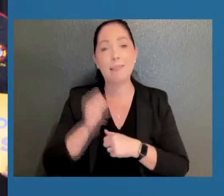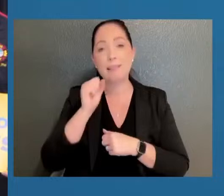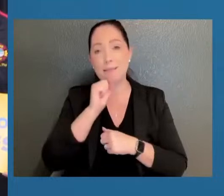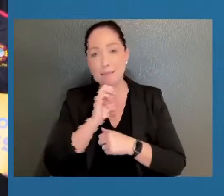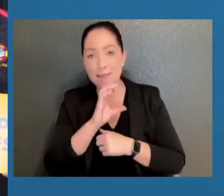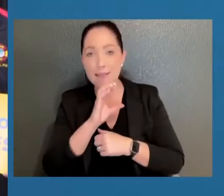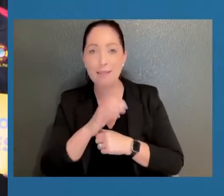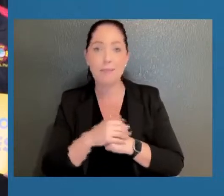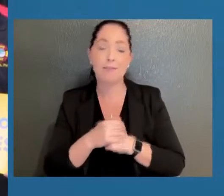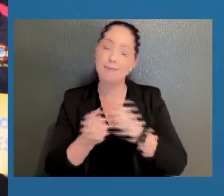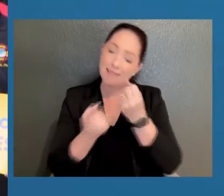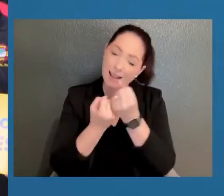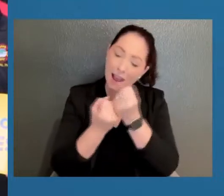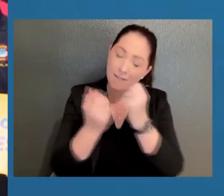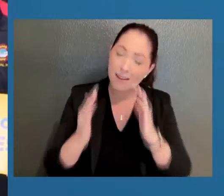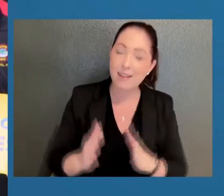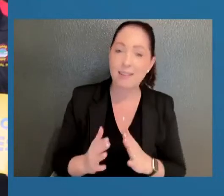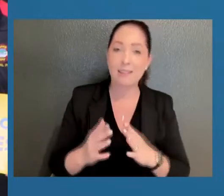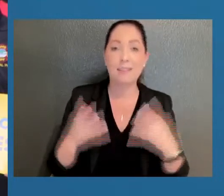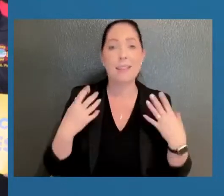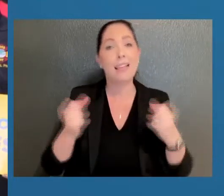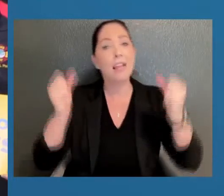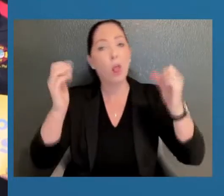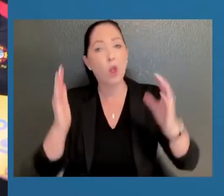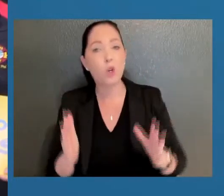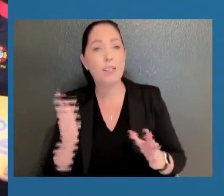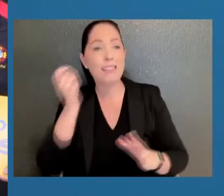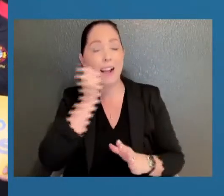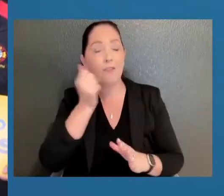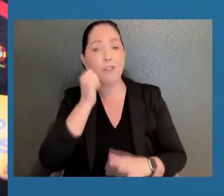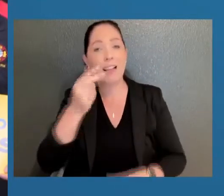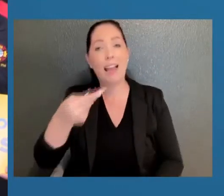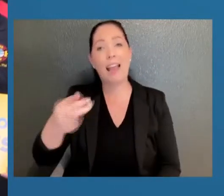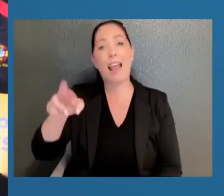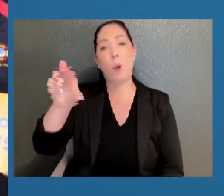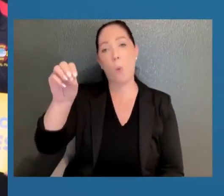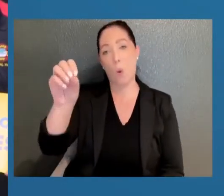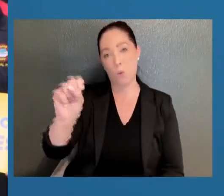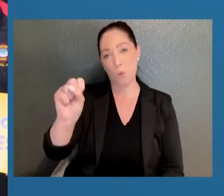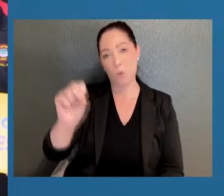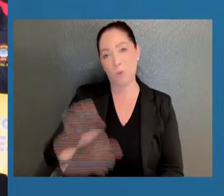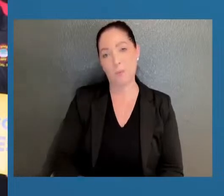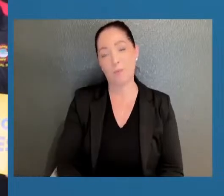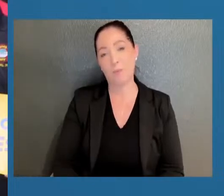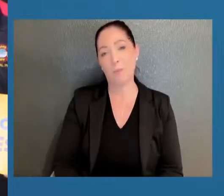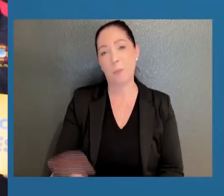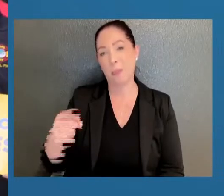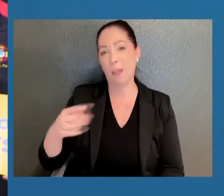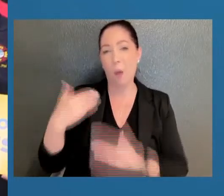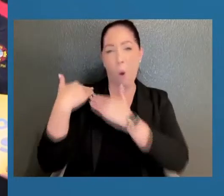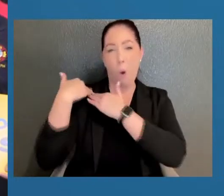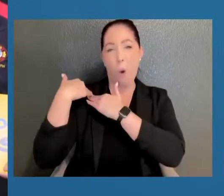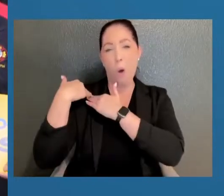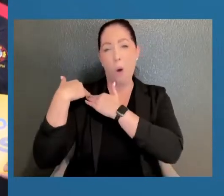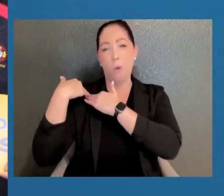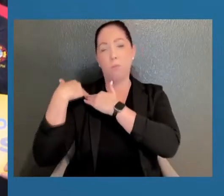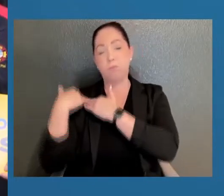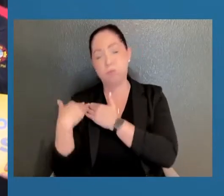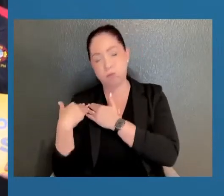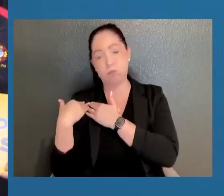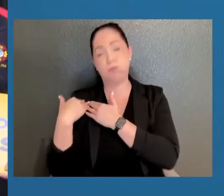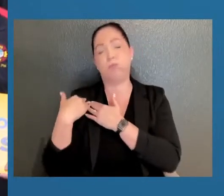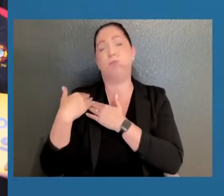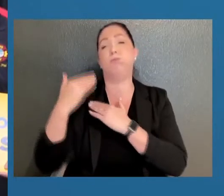healers, our everyday heroes that long carry the weight of injustice, yet have never